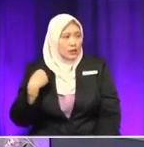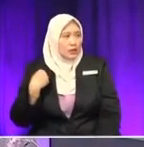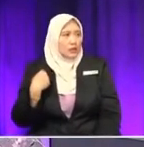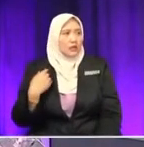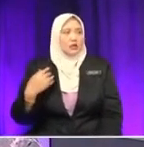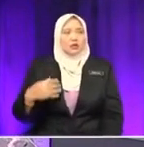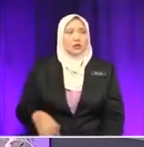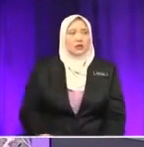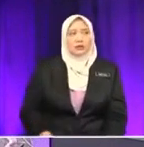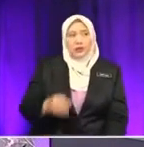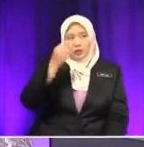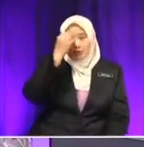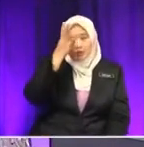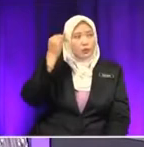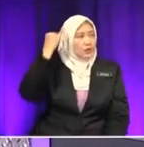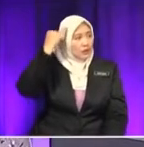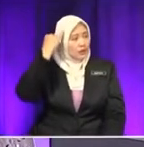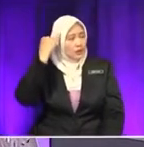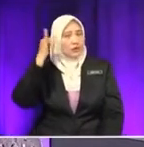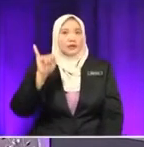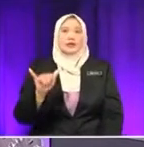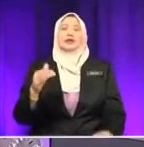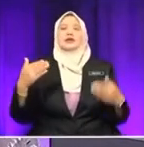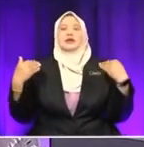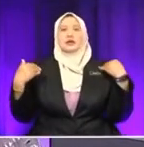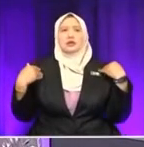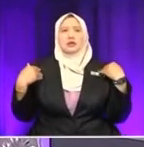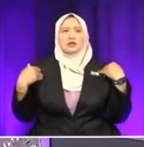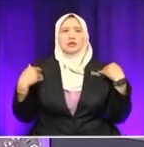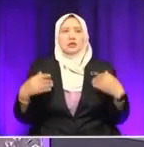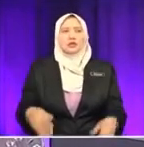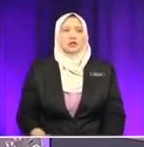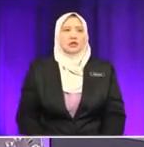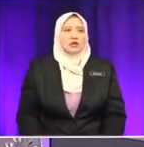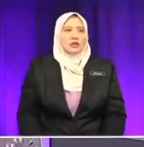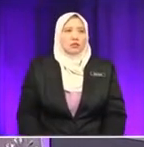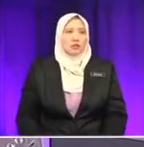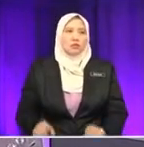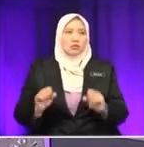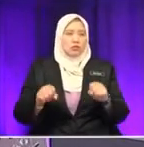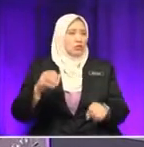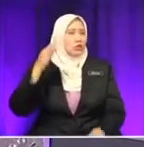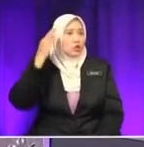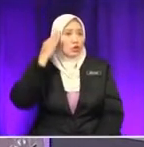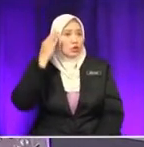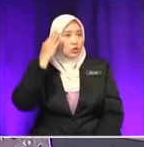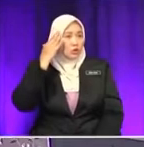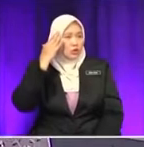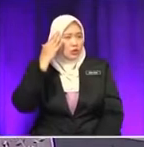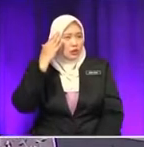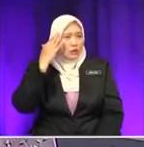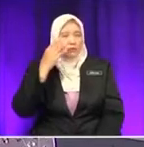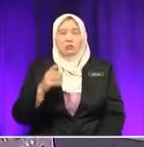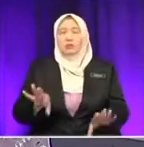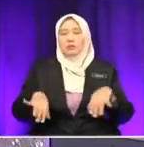and not to forget adding in your spices, your salt and pepper. I always say that to my students, which are your